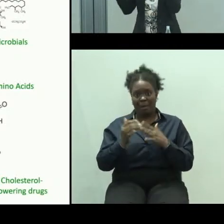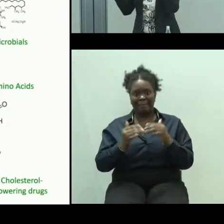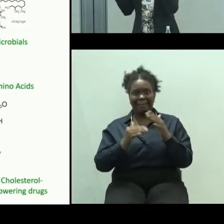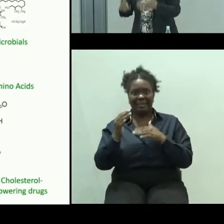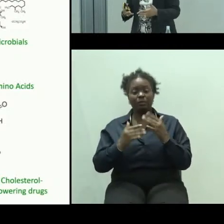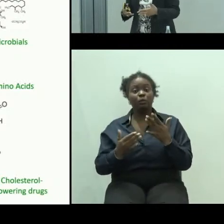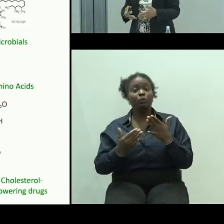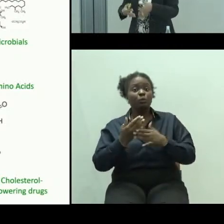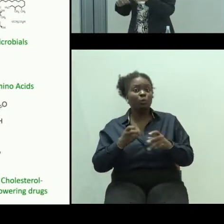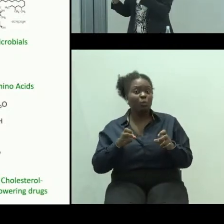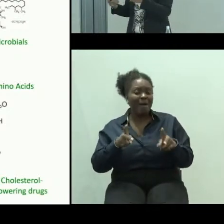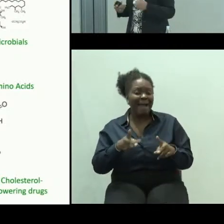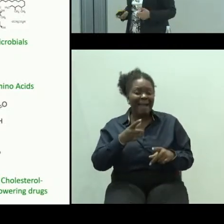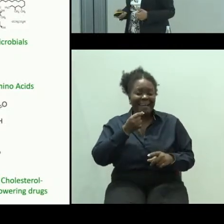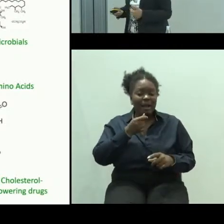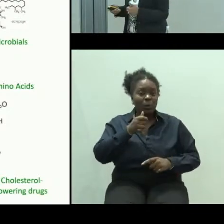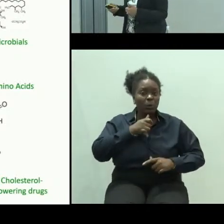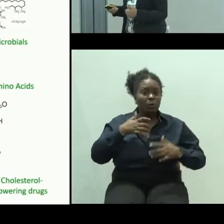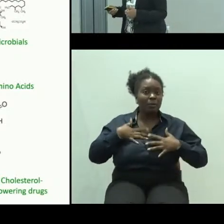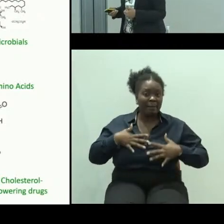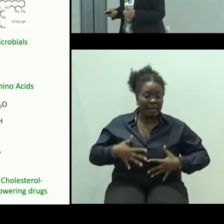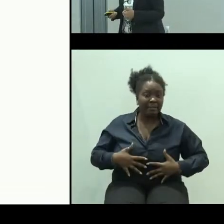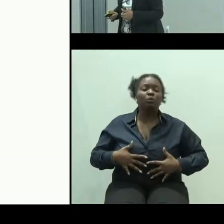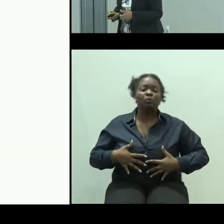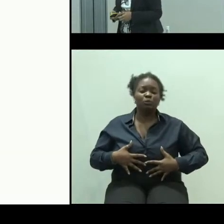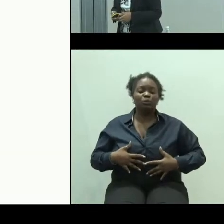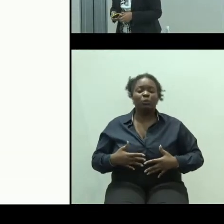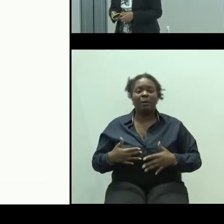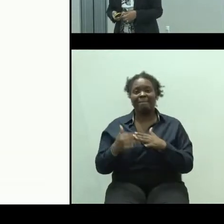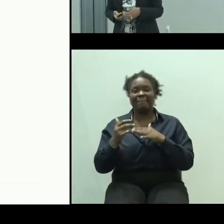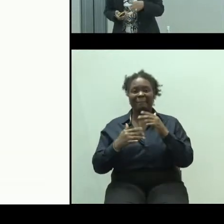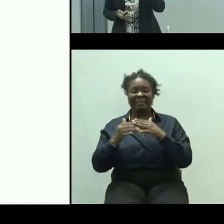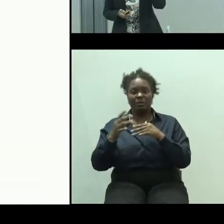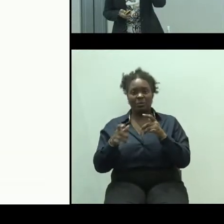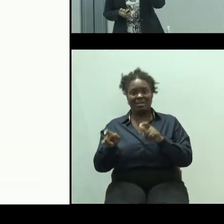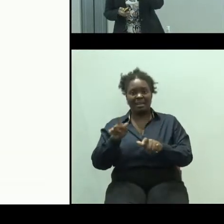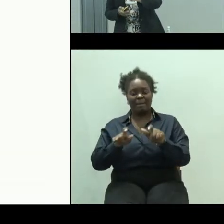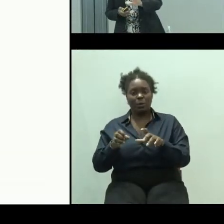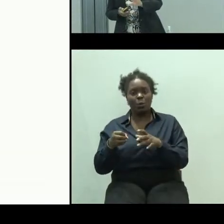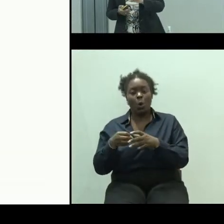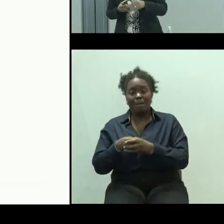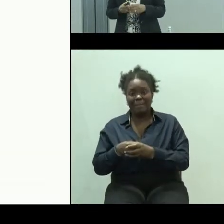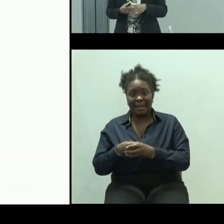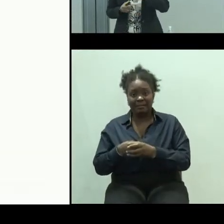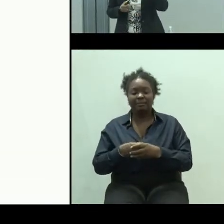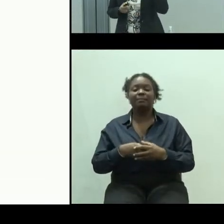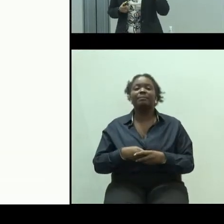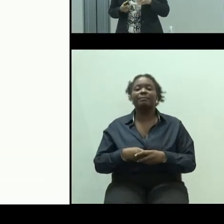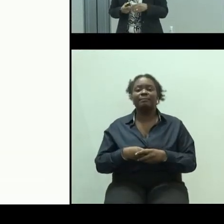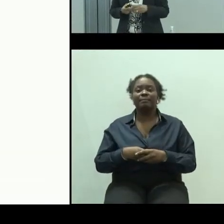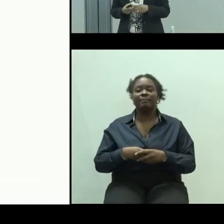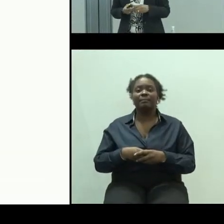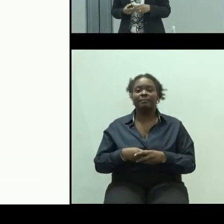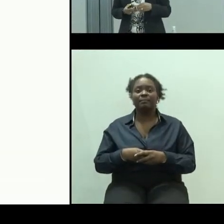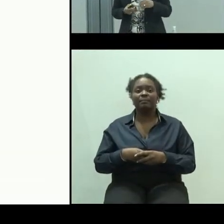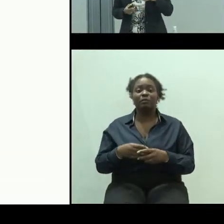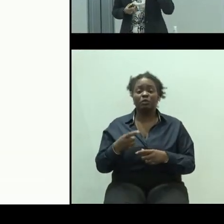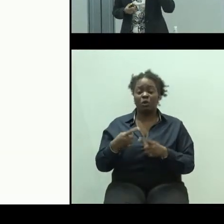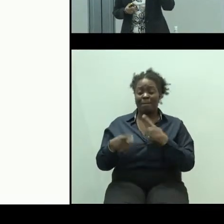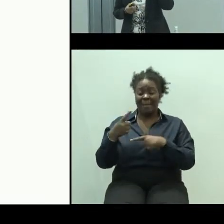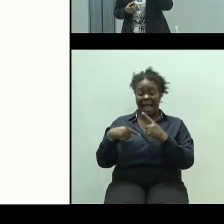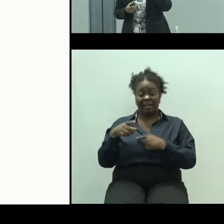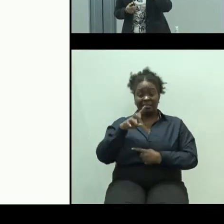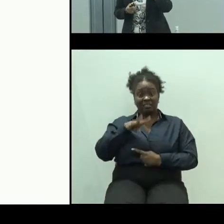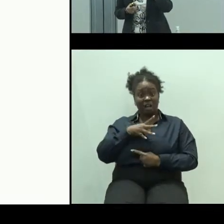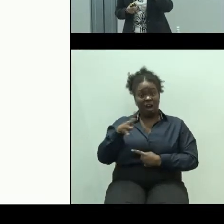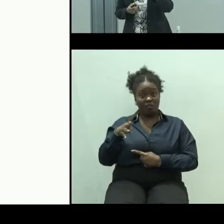of using biology to build chemical compounds. So if we go back to the same diagram I had before,